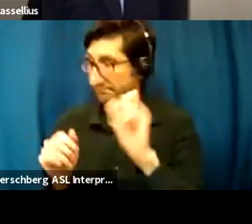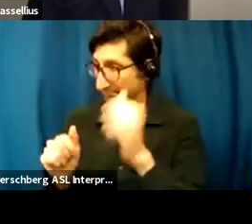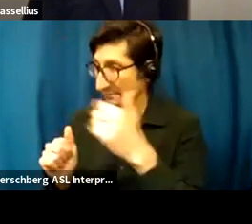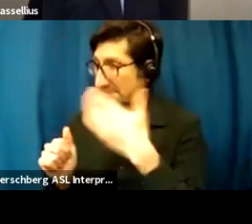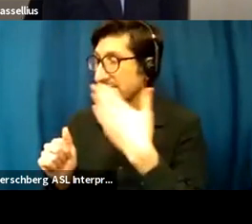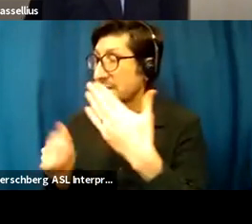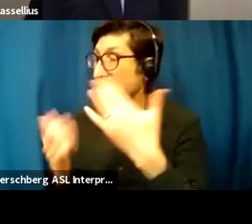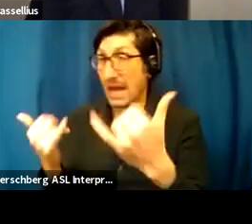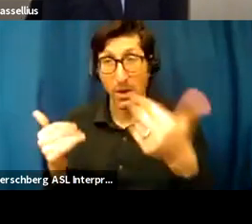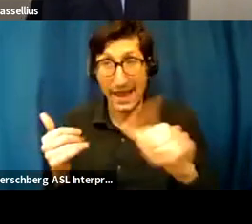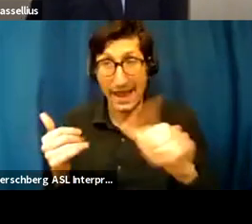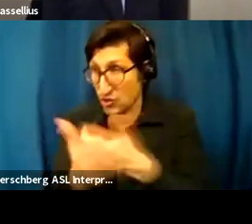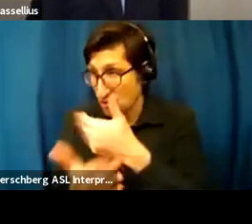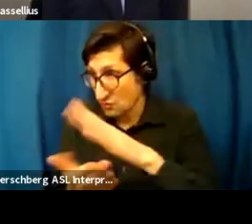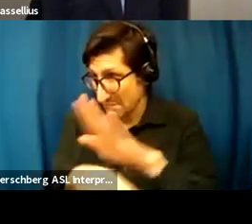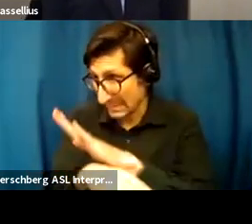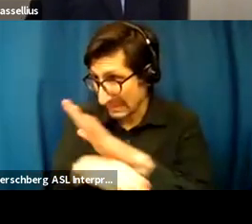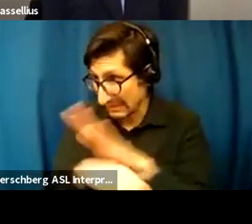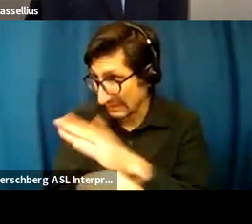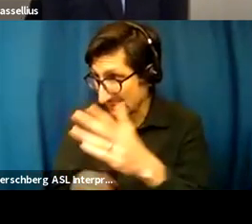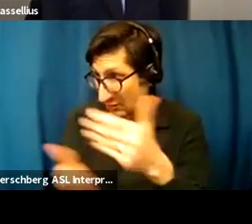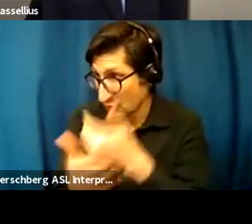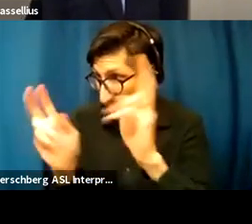business. Dr. Rivera?